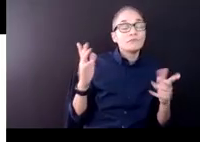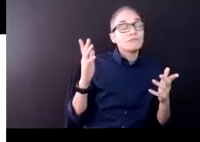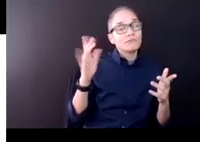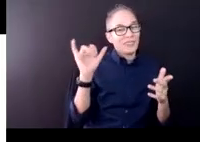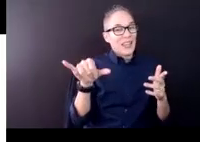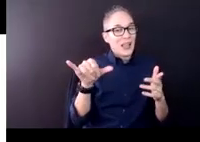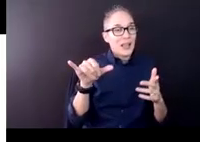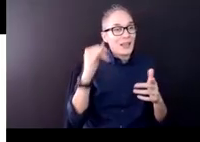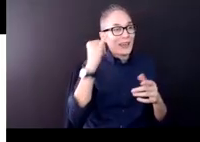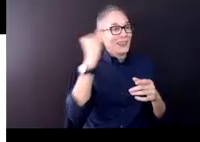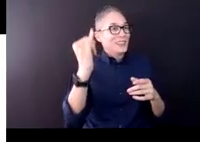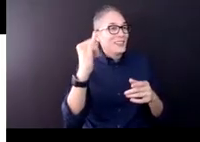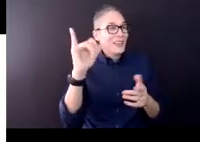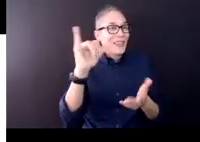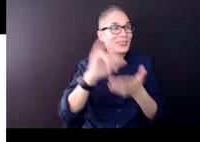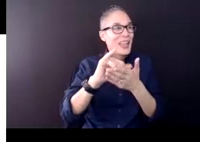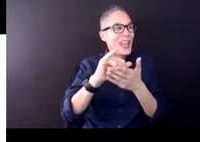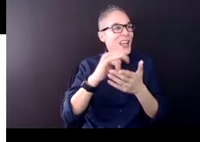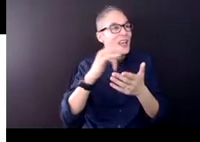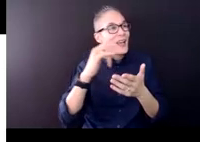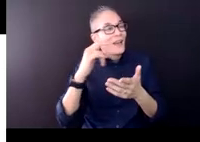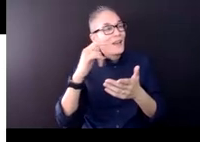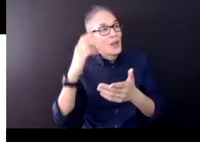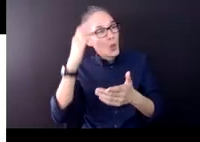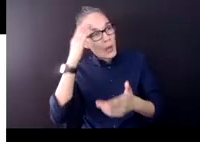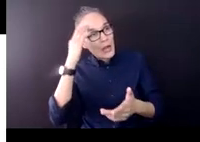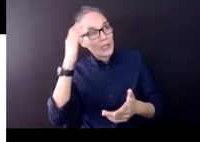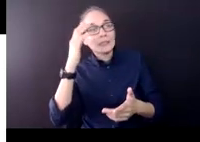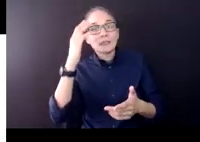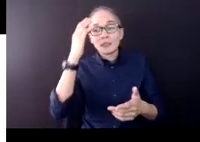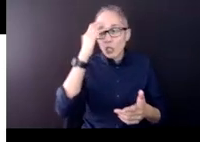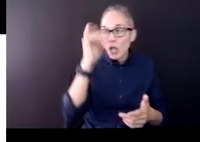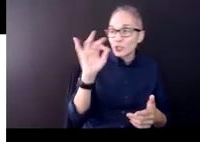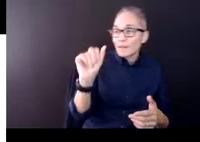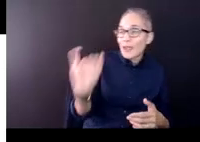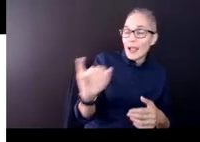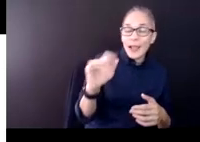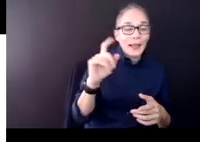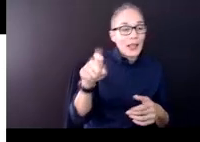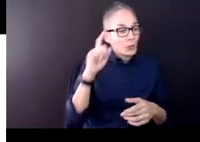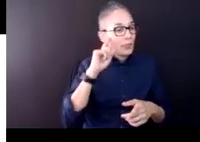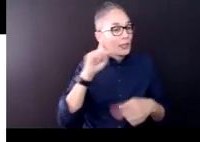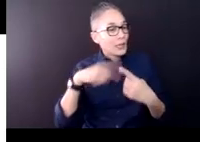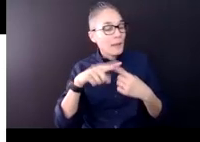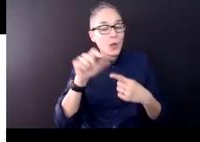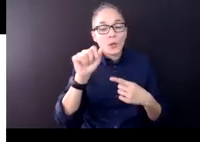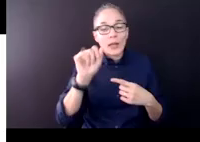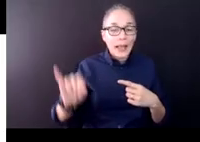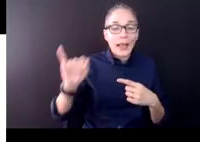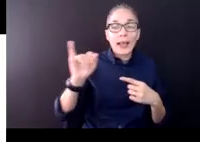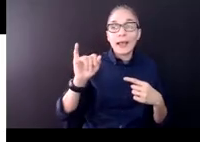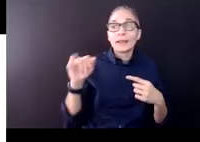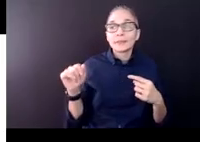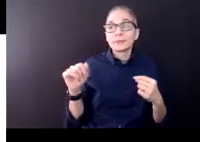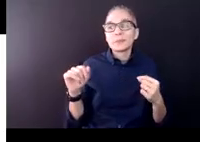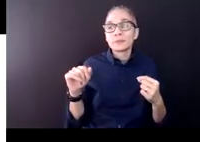that comes back to an awareness, a knowledge of AI, thinking critically about AI.